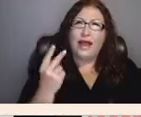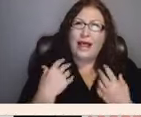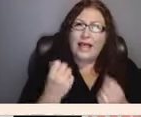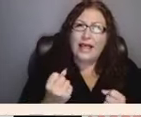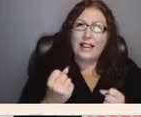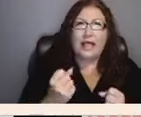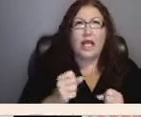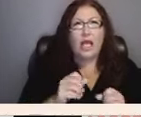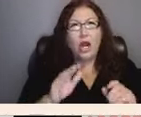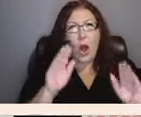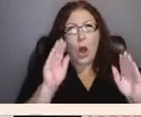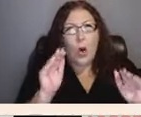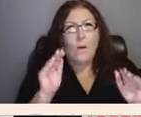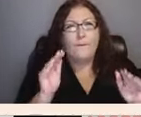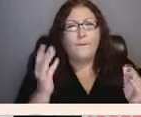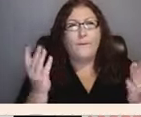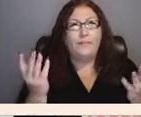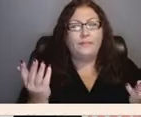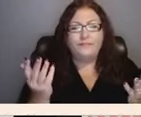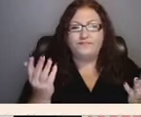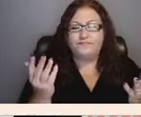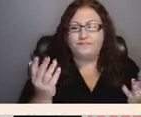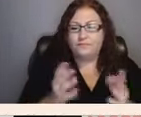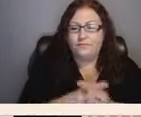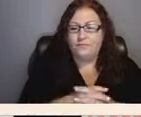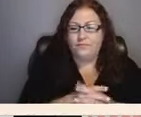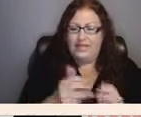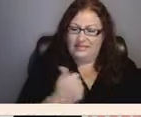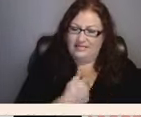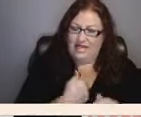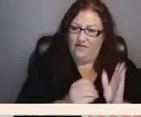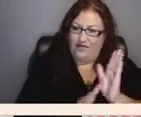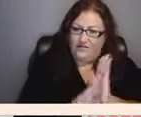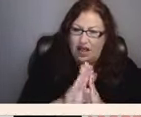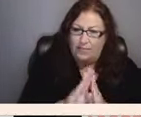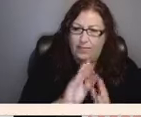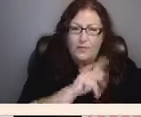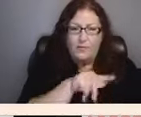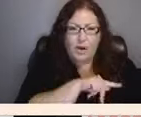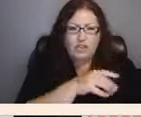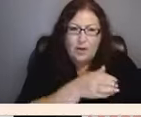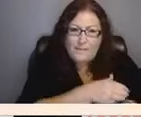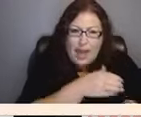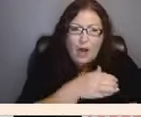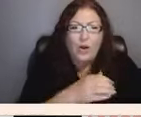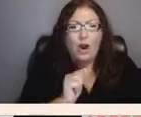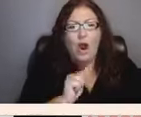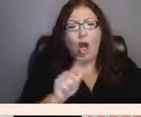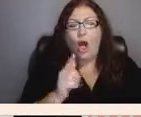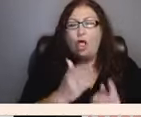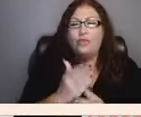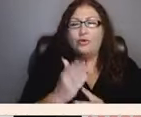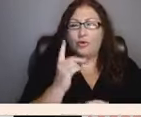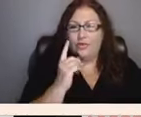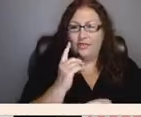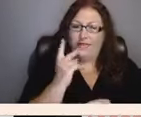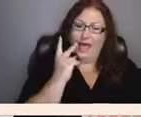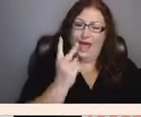um, um, self development, personal power, all through the eyes of a holistic